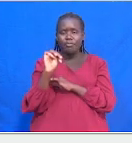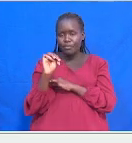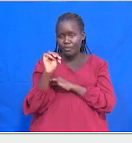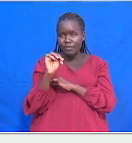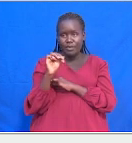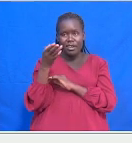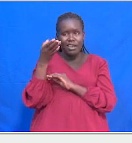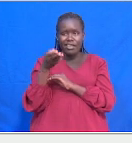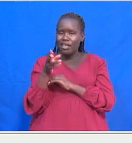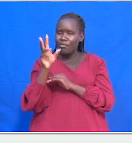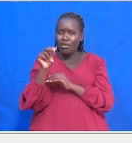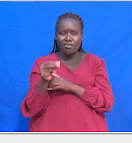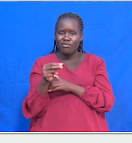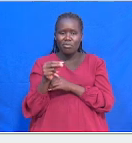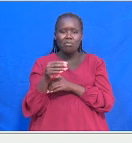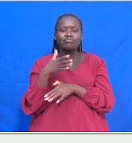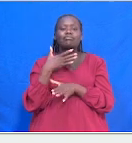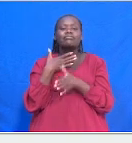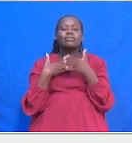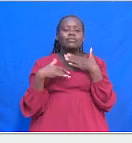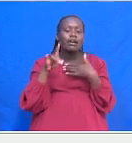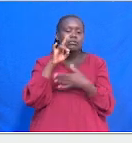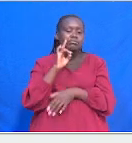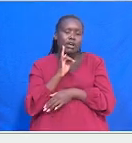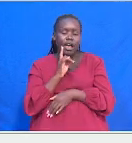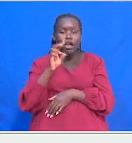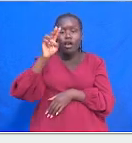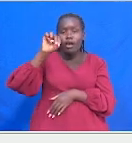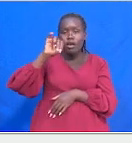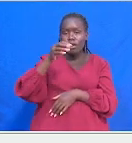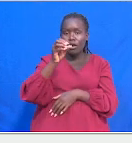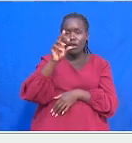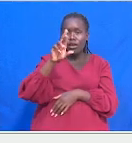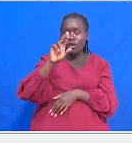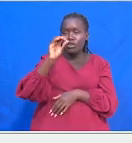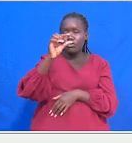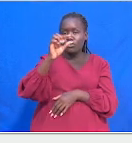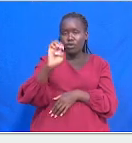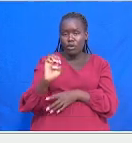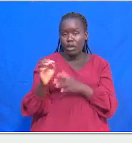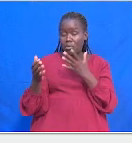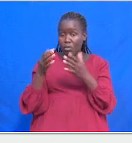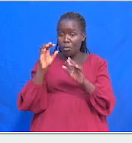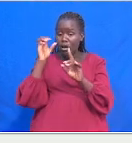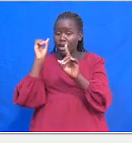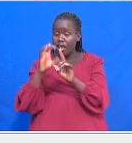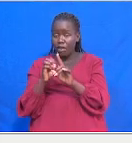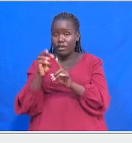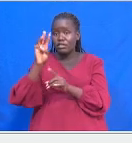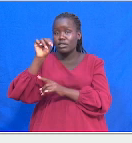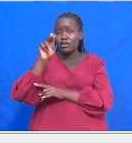Had there been no malice, Njoroge Wainaina, the Honorable MP for Keni, would have advised the Honorable